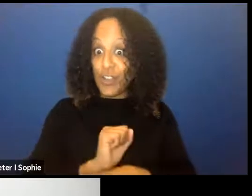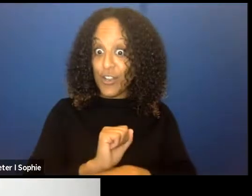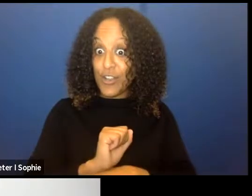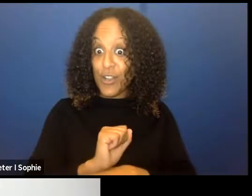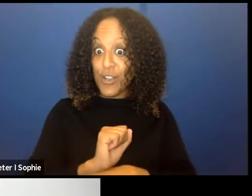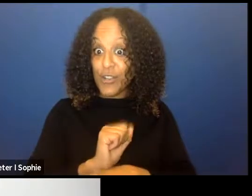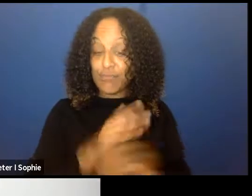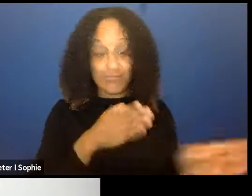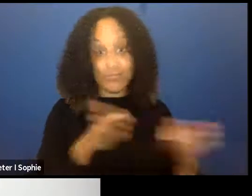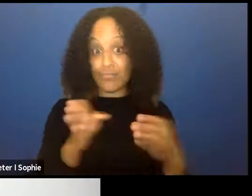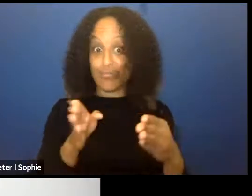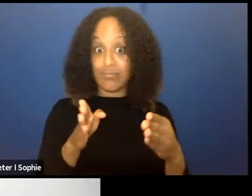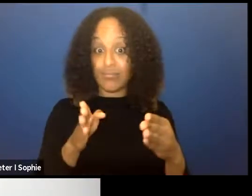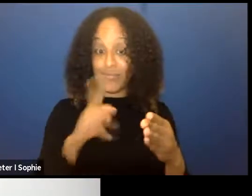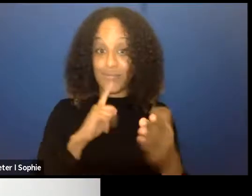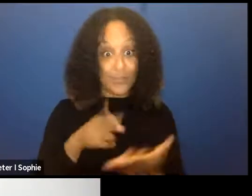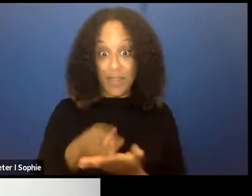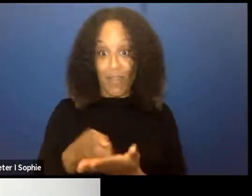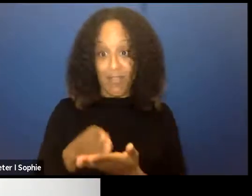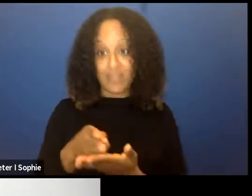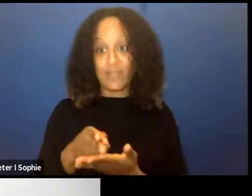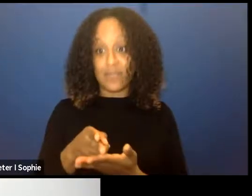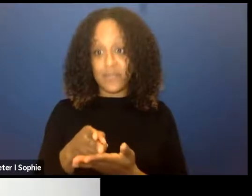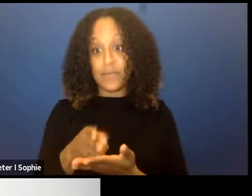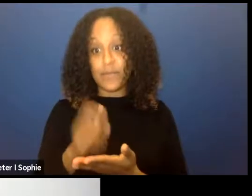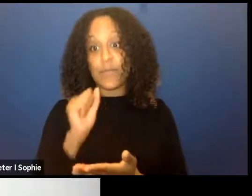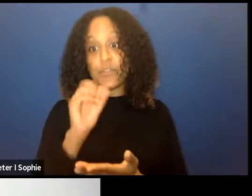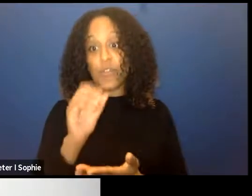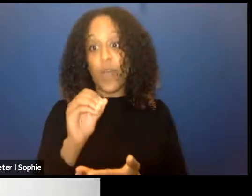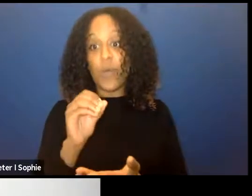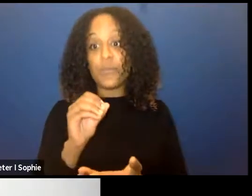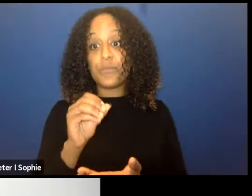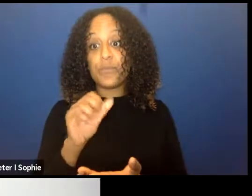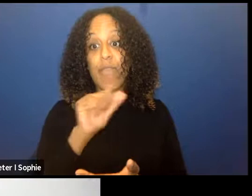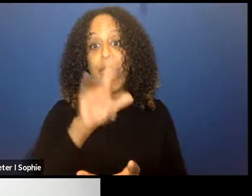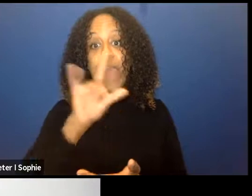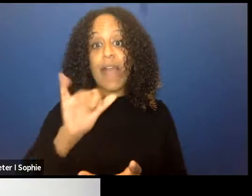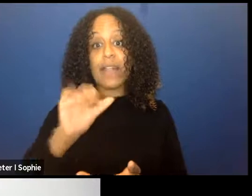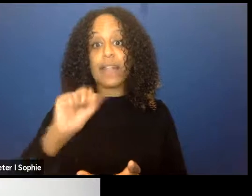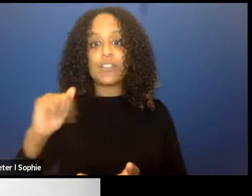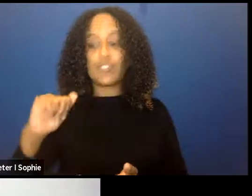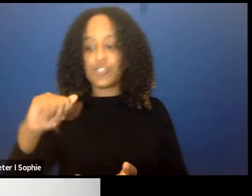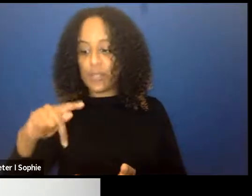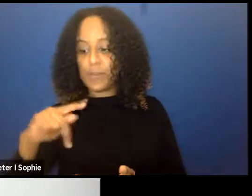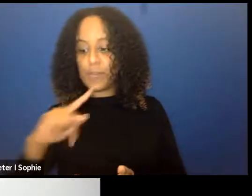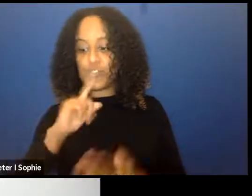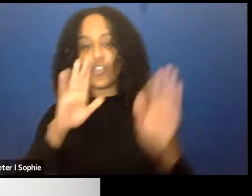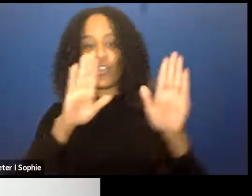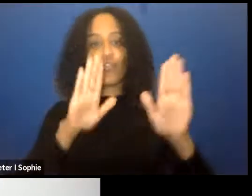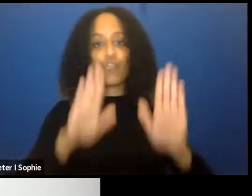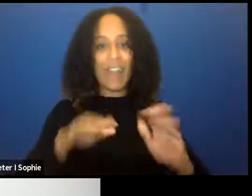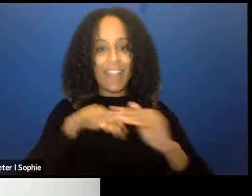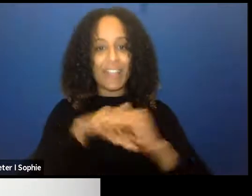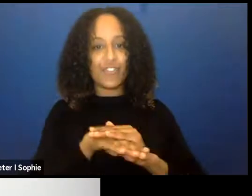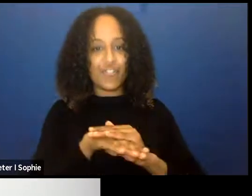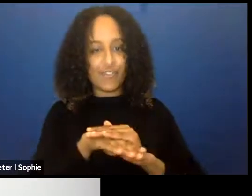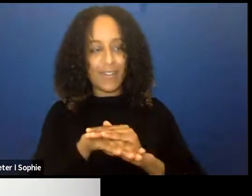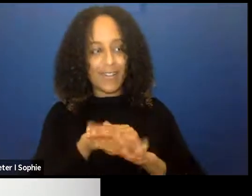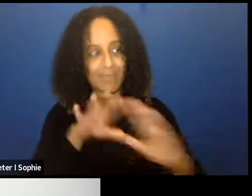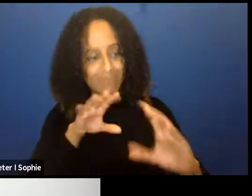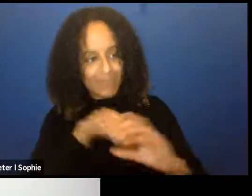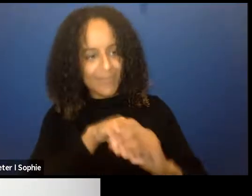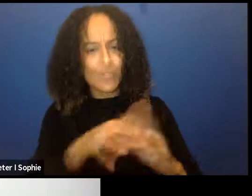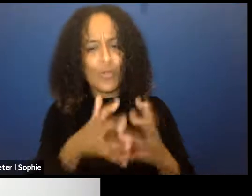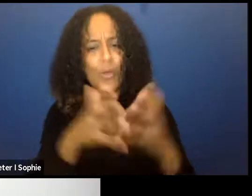trajectory, in all honesty. So it is, you know, I think allyship is a great entry point, but there's so much you